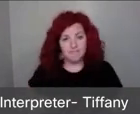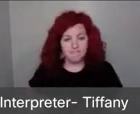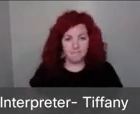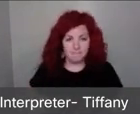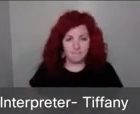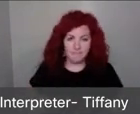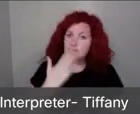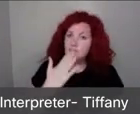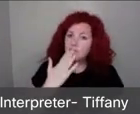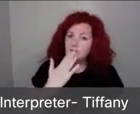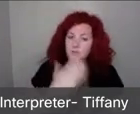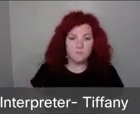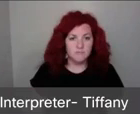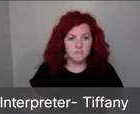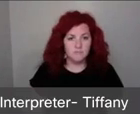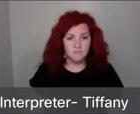thank you.